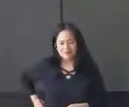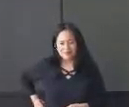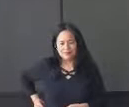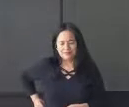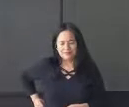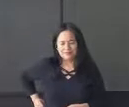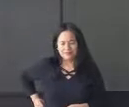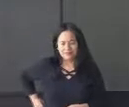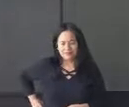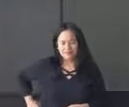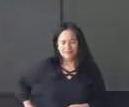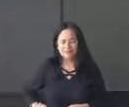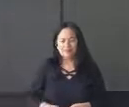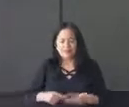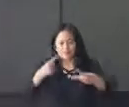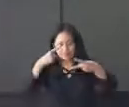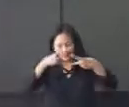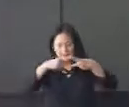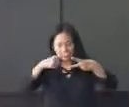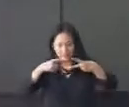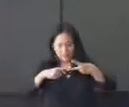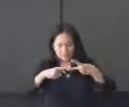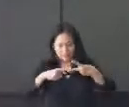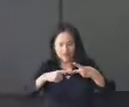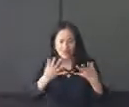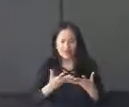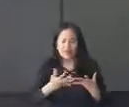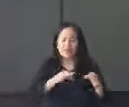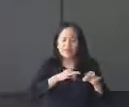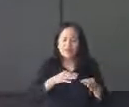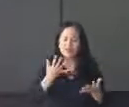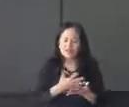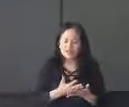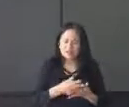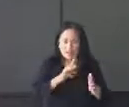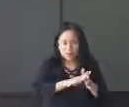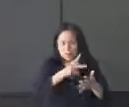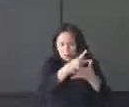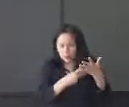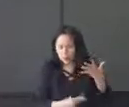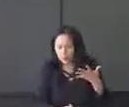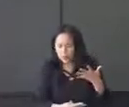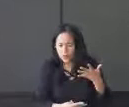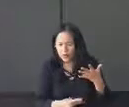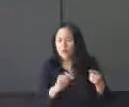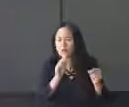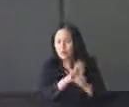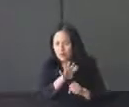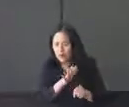Yes, very quickly, regarding programmatic and immediate actions.